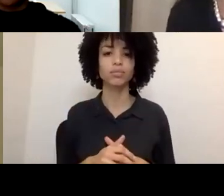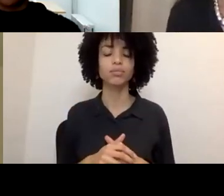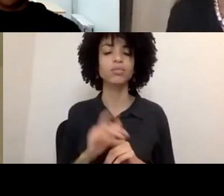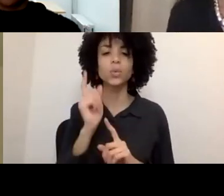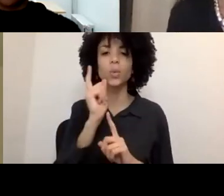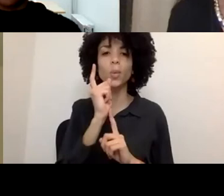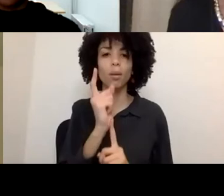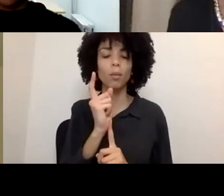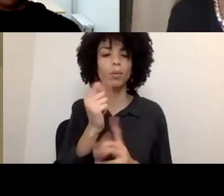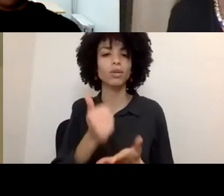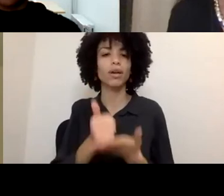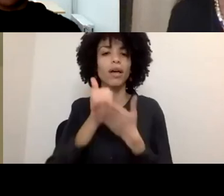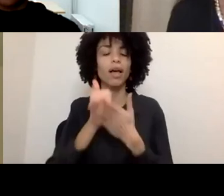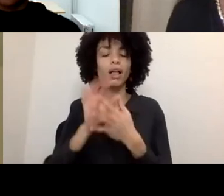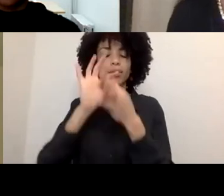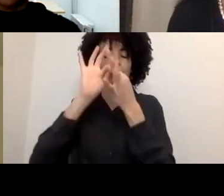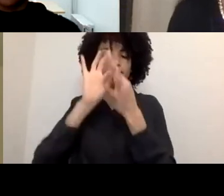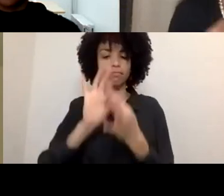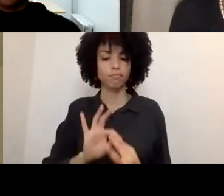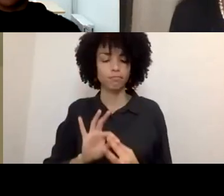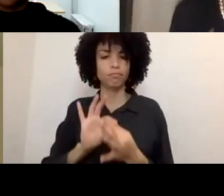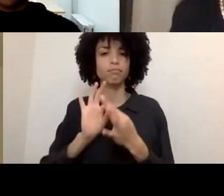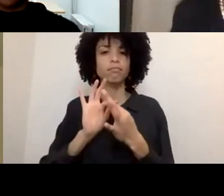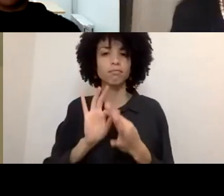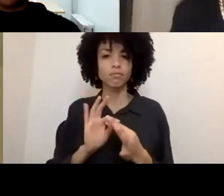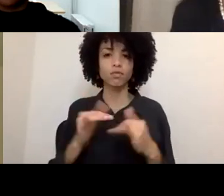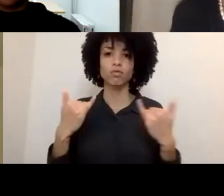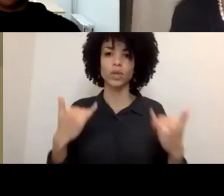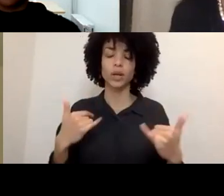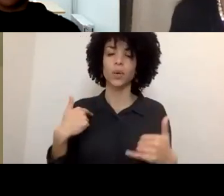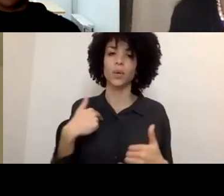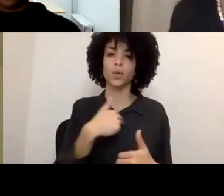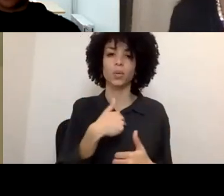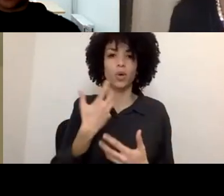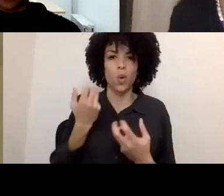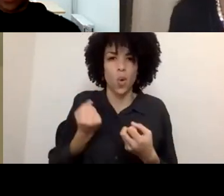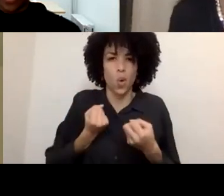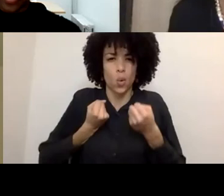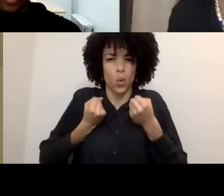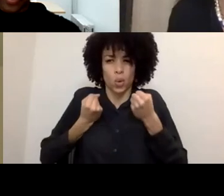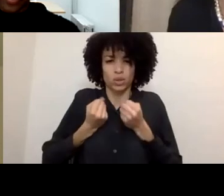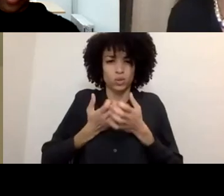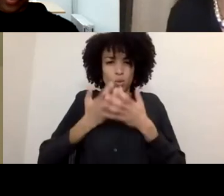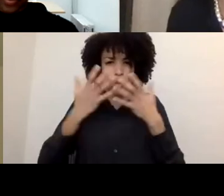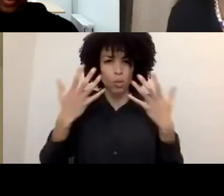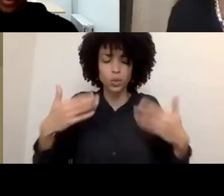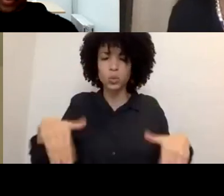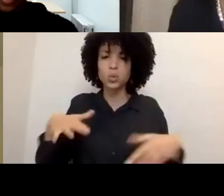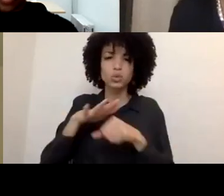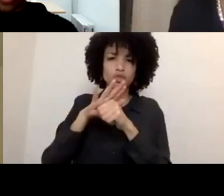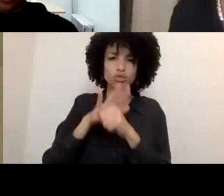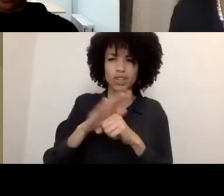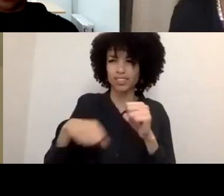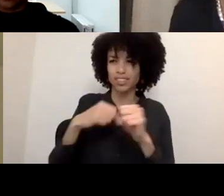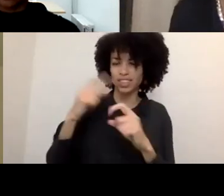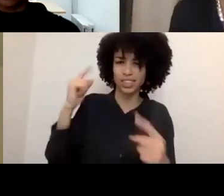you during times when we are all carrying so very much, and during a year that's been like no other for